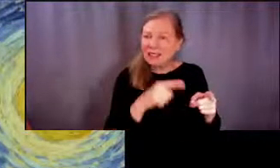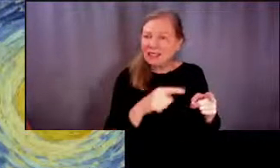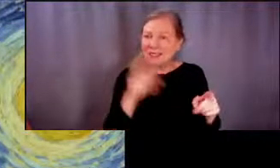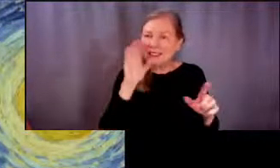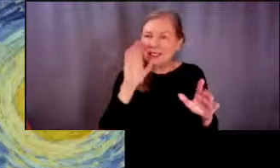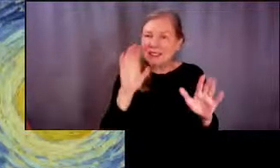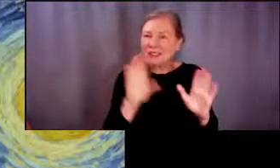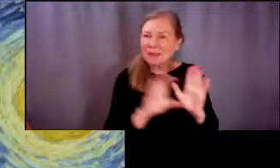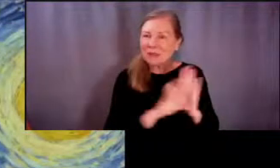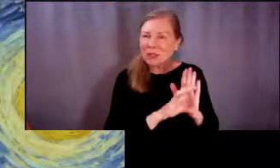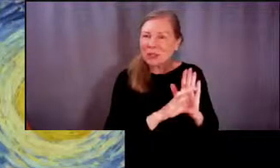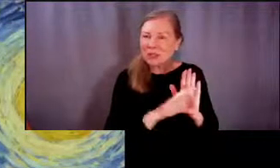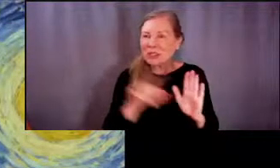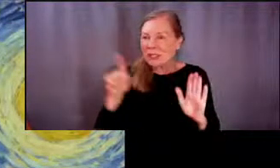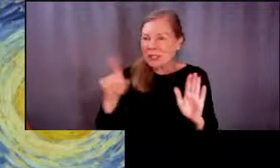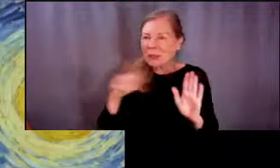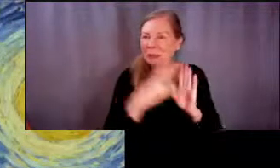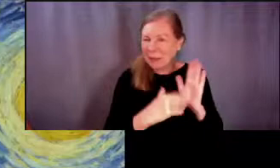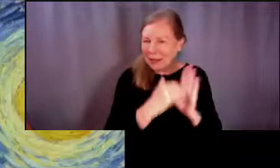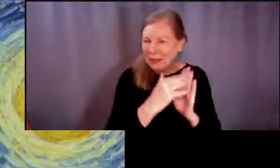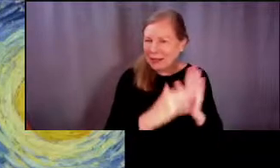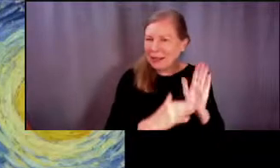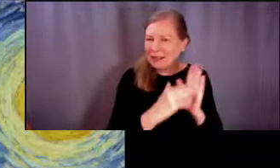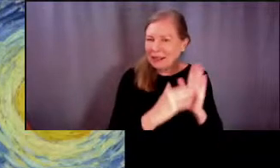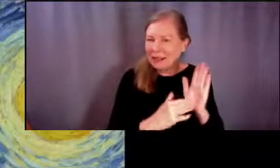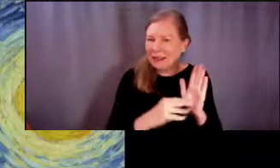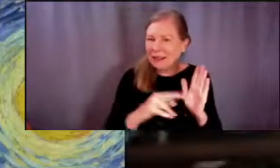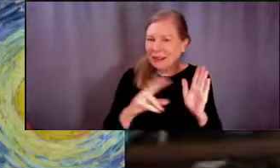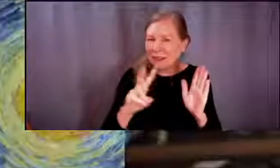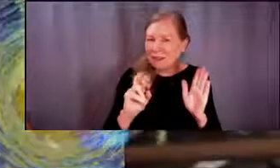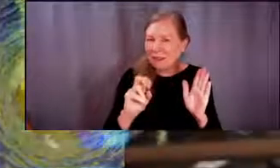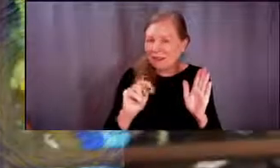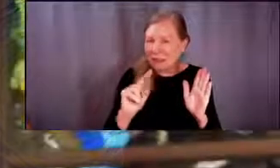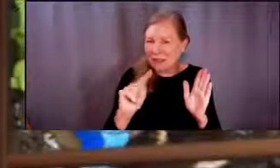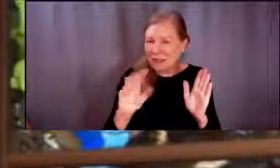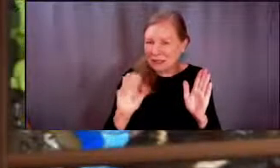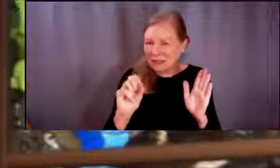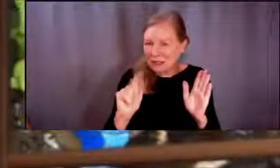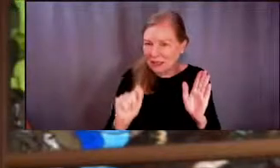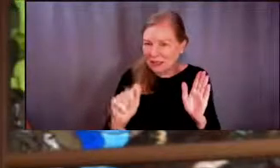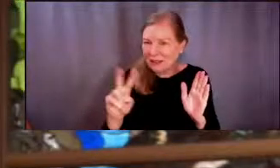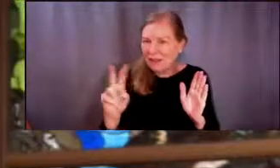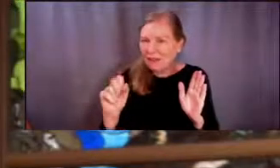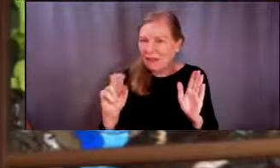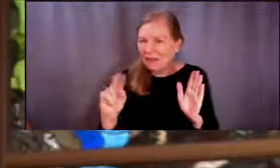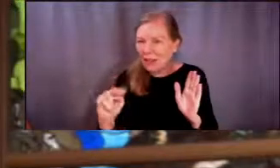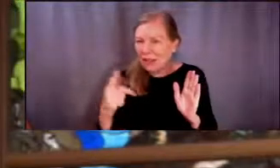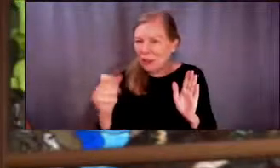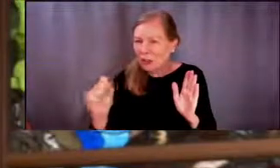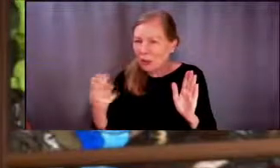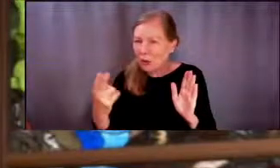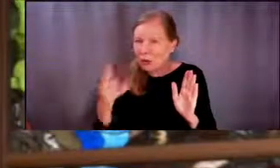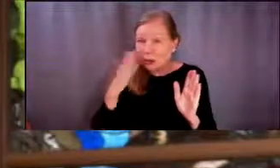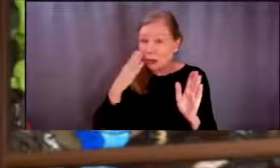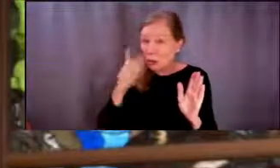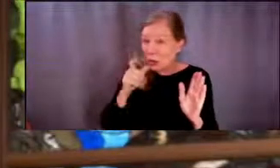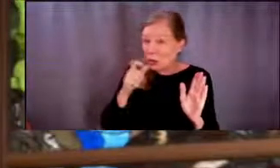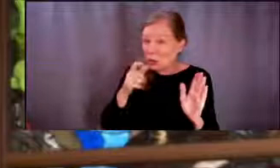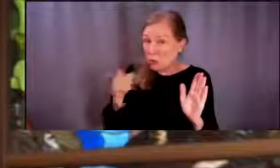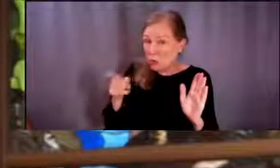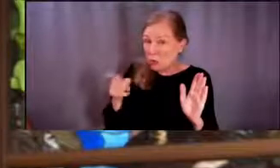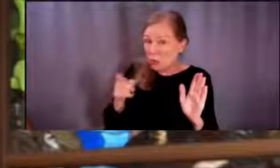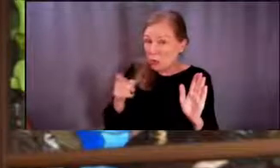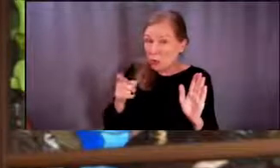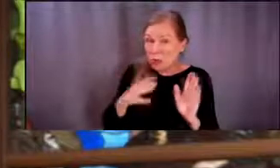song, Starry Night. Now, how many of you know something about Vincent van Gogh? Feel free to post